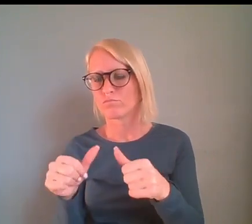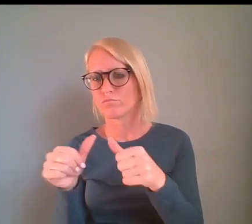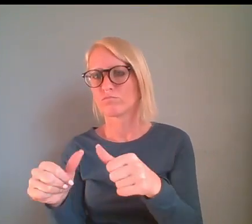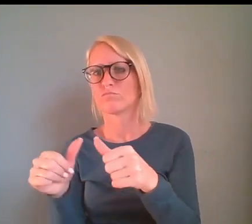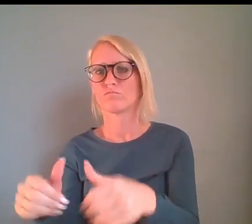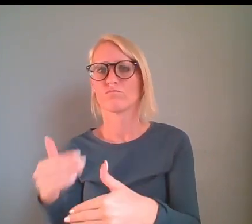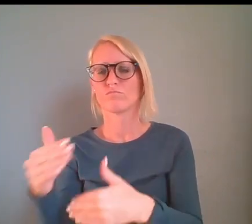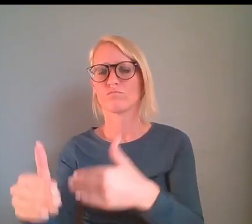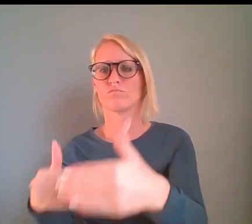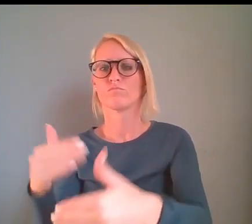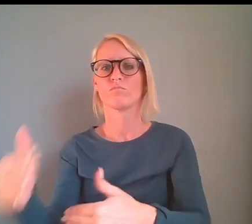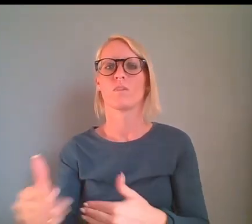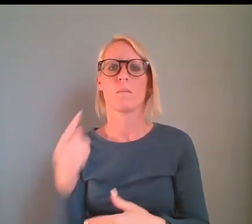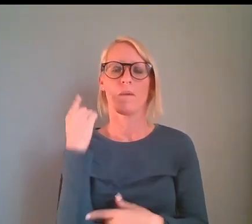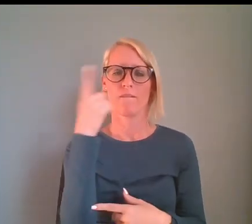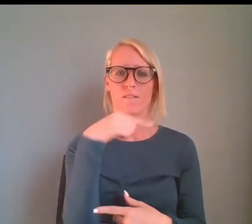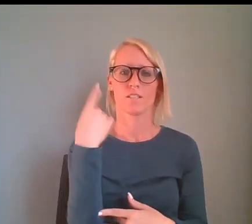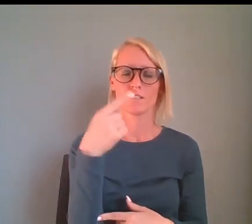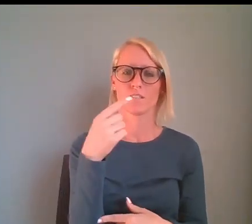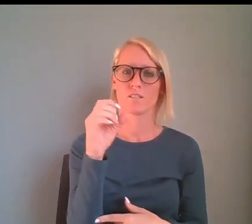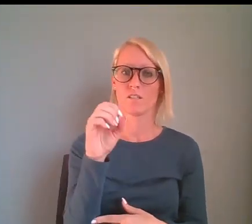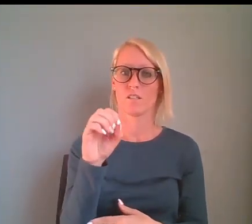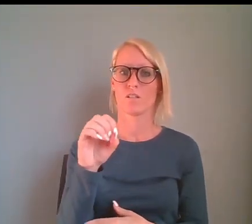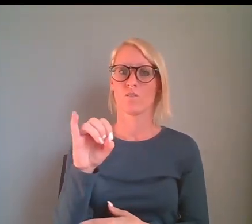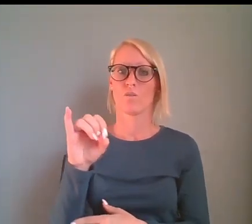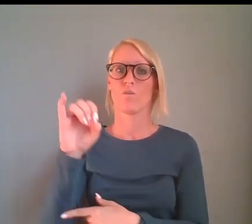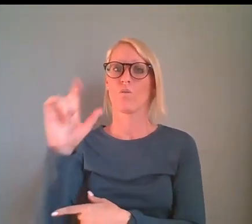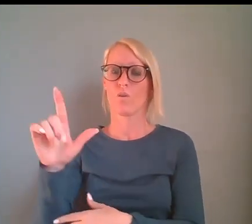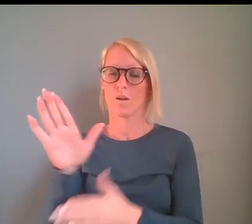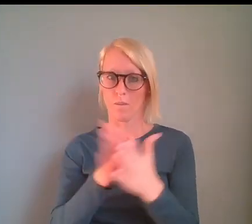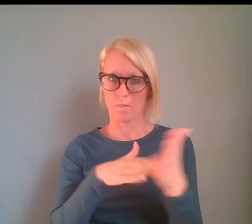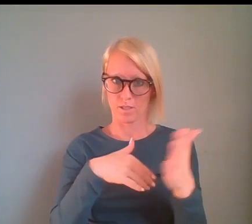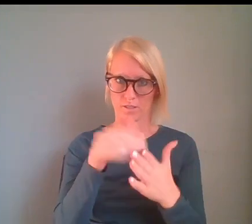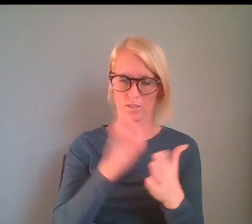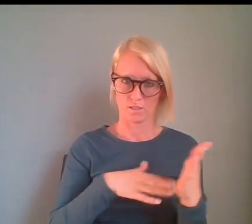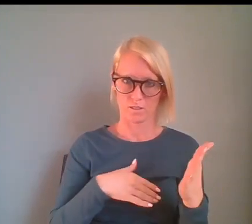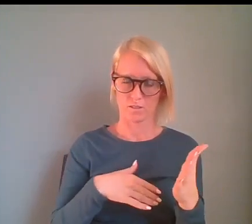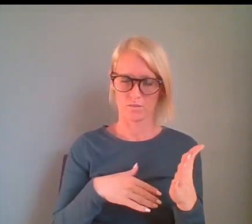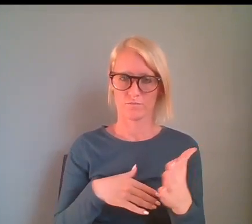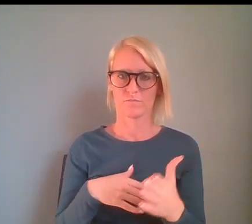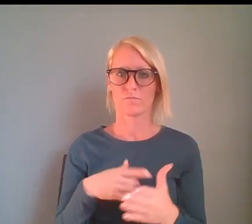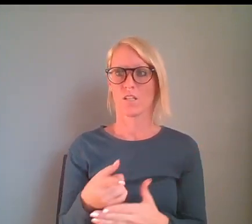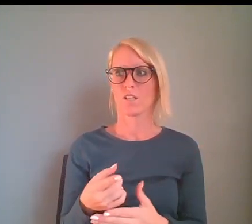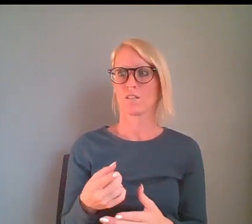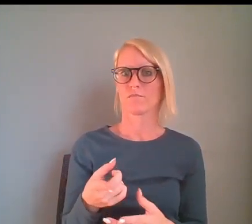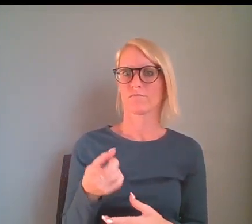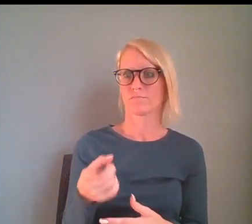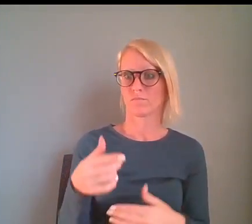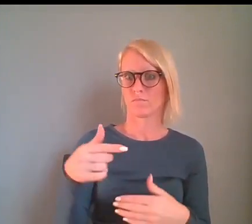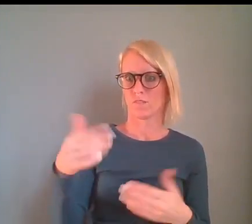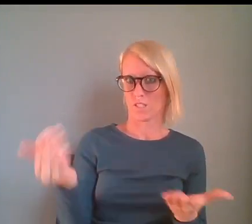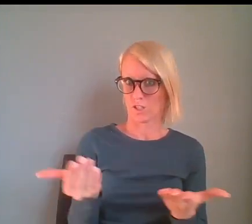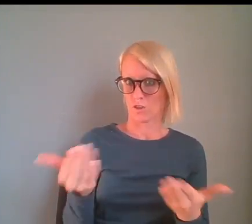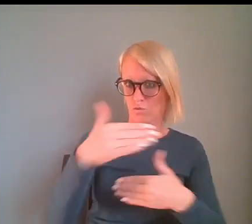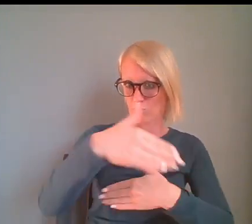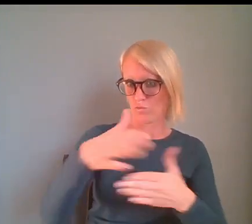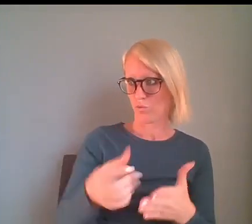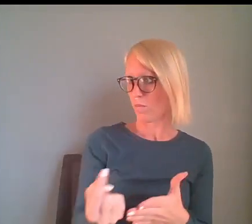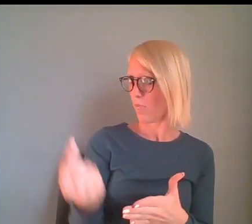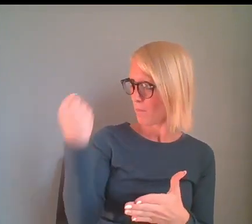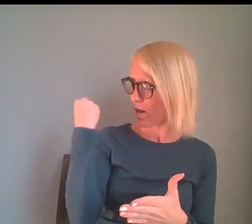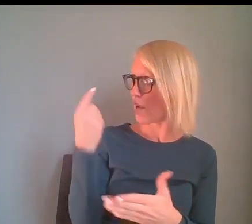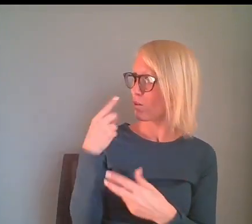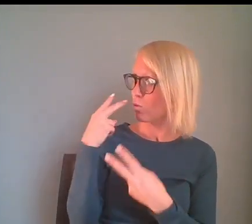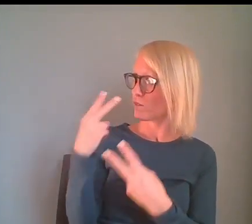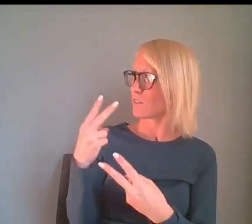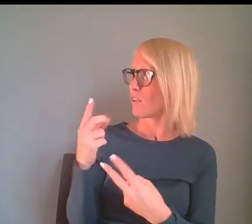They're just my faces. This is an oil painting. I also have the actual artworks in the back if you want to go look at them afterwards.